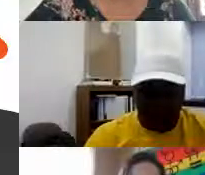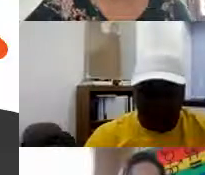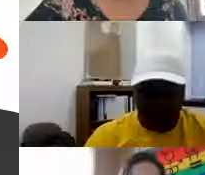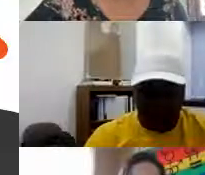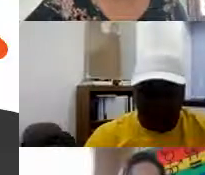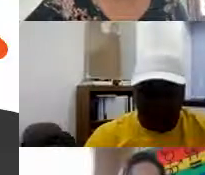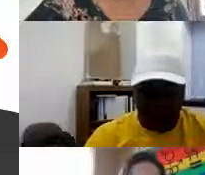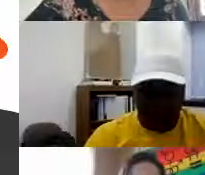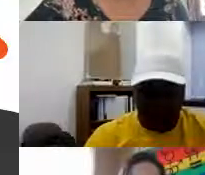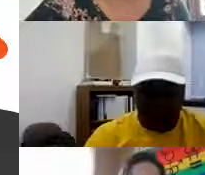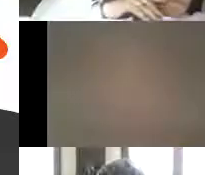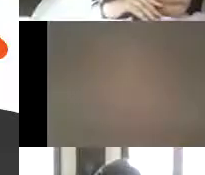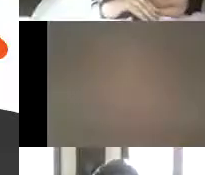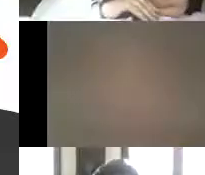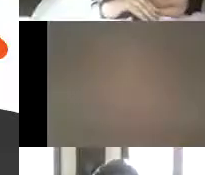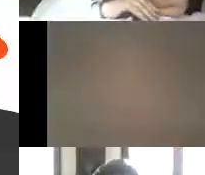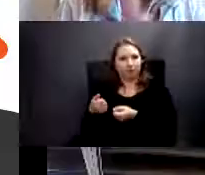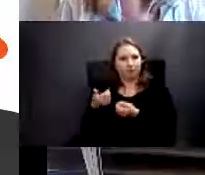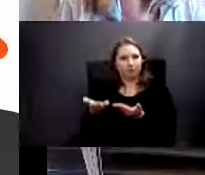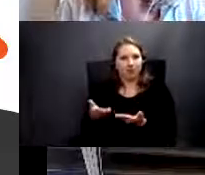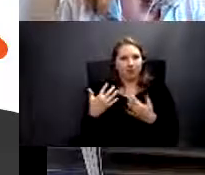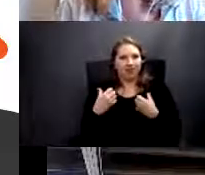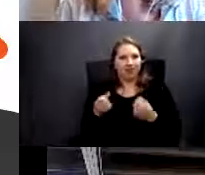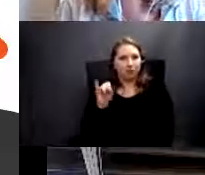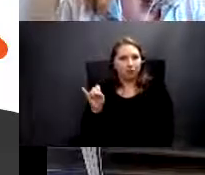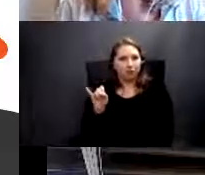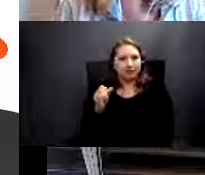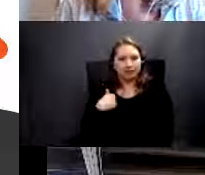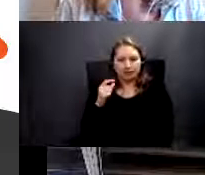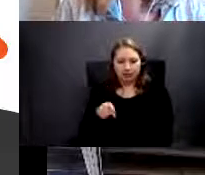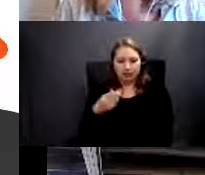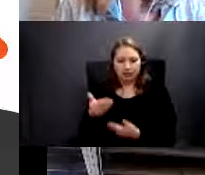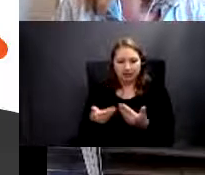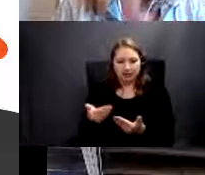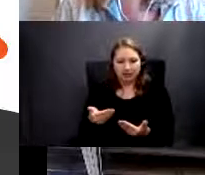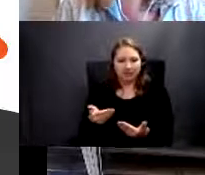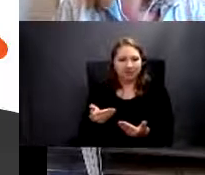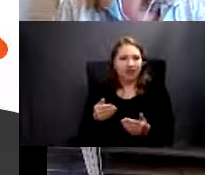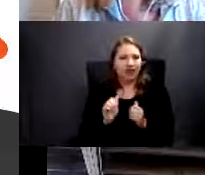family, and I had to get to a point where I could get that privately.